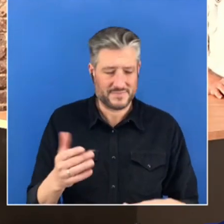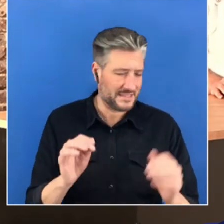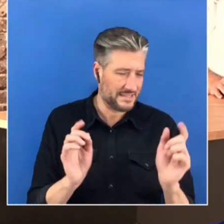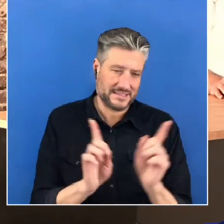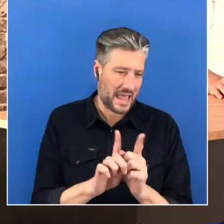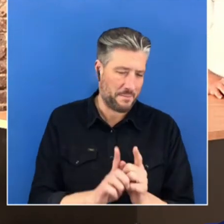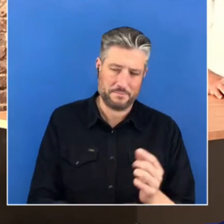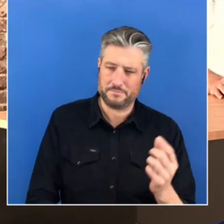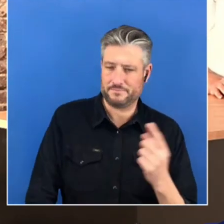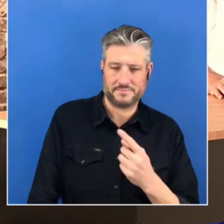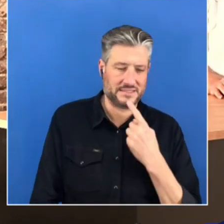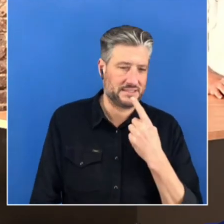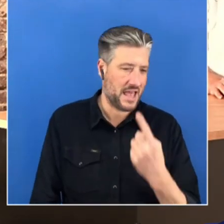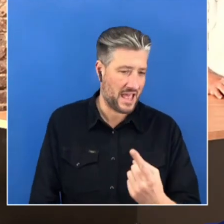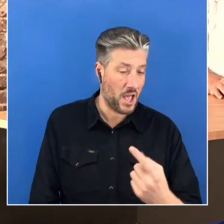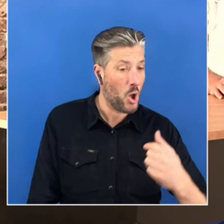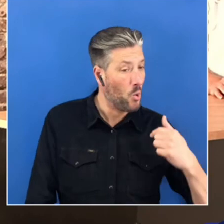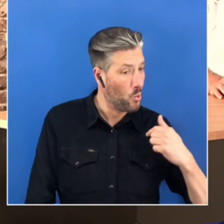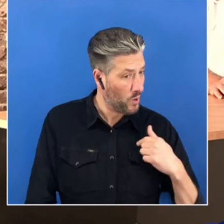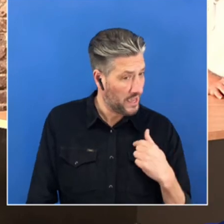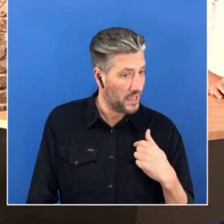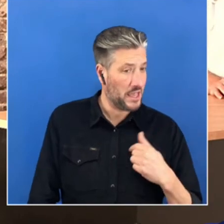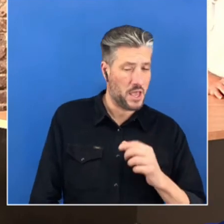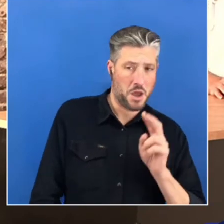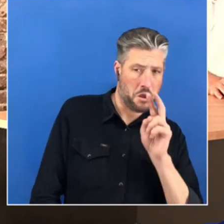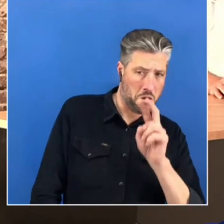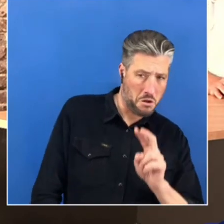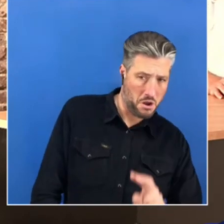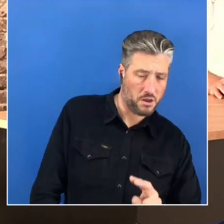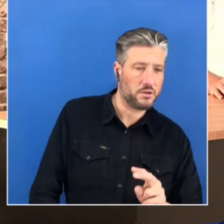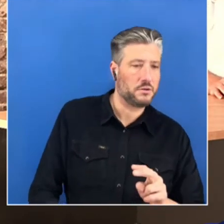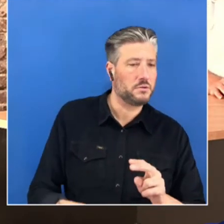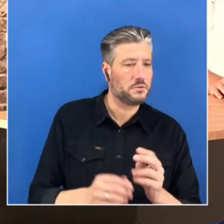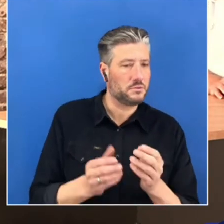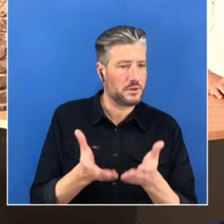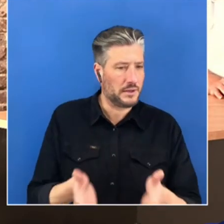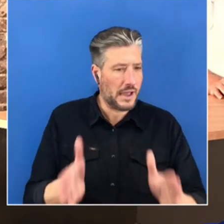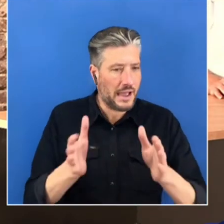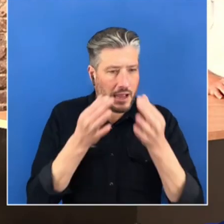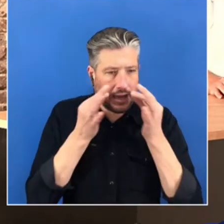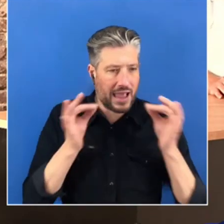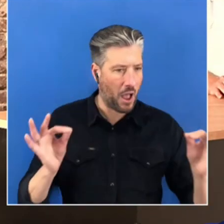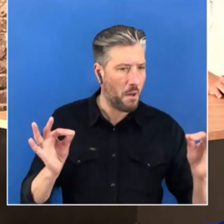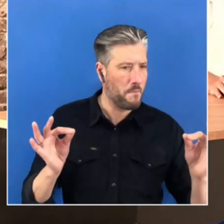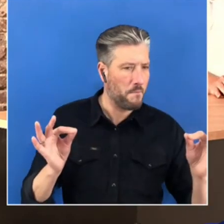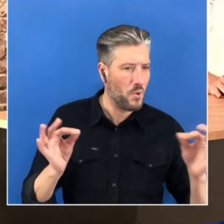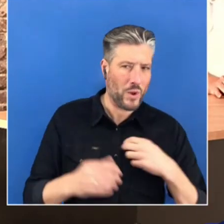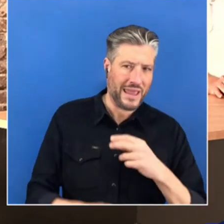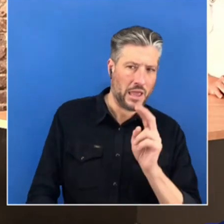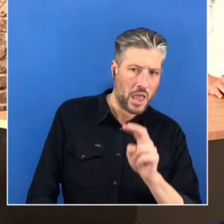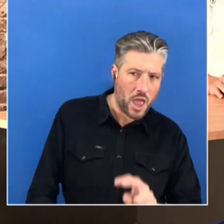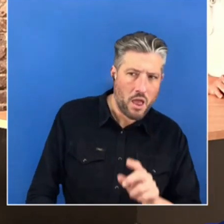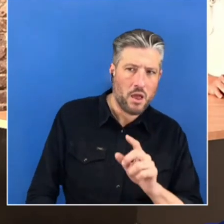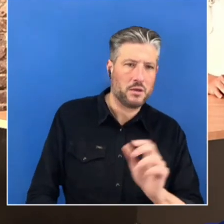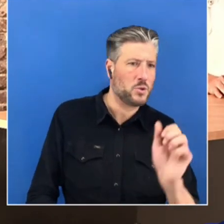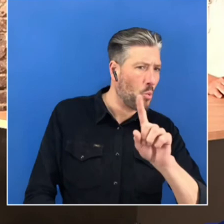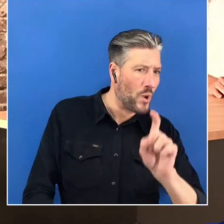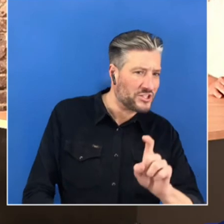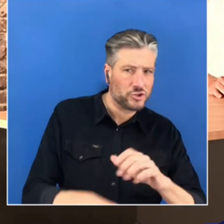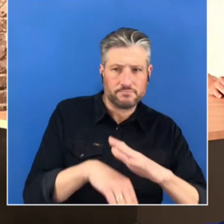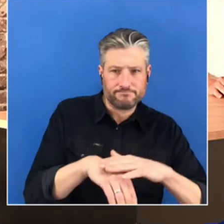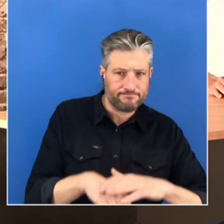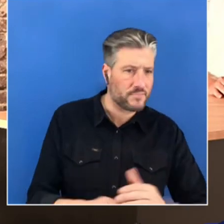the GitHub repo for what people are asking for. So that is the place. All right. Thank you. Thank you so